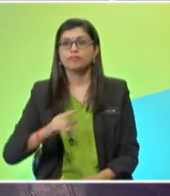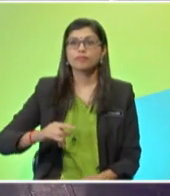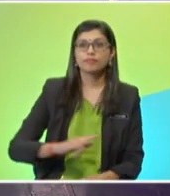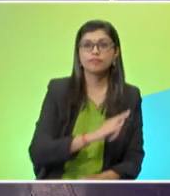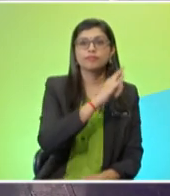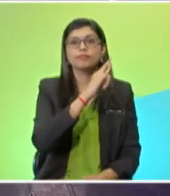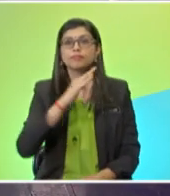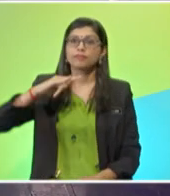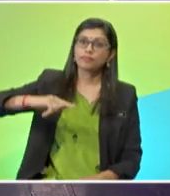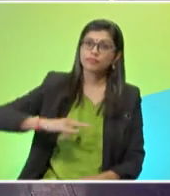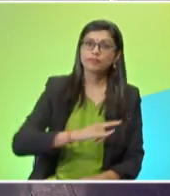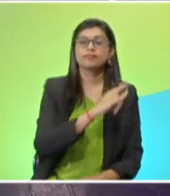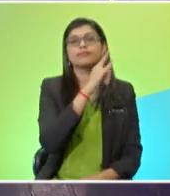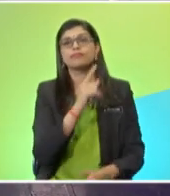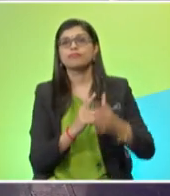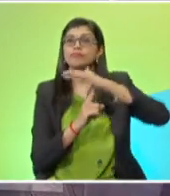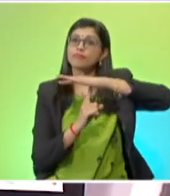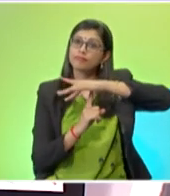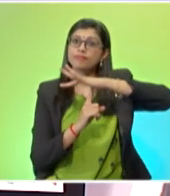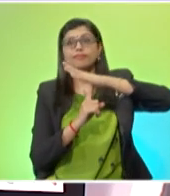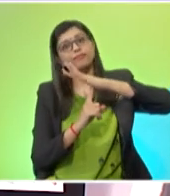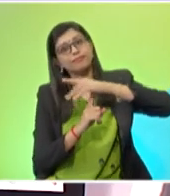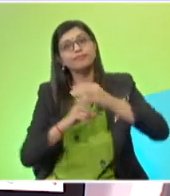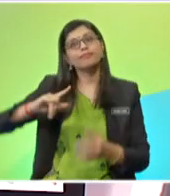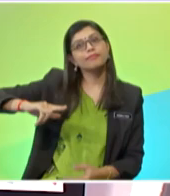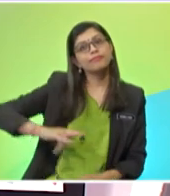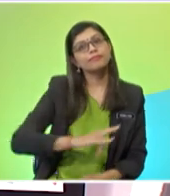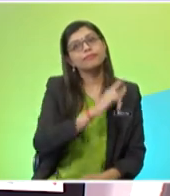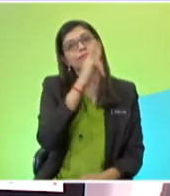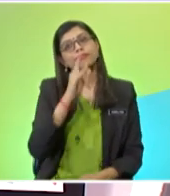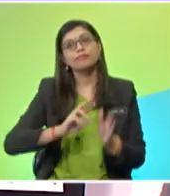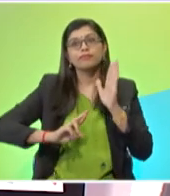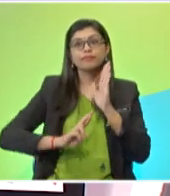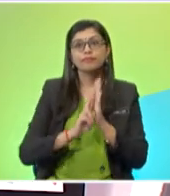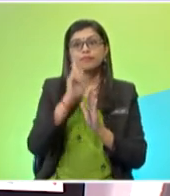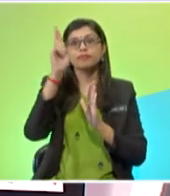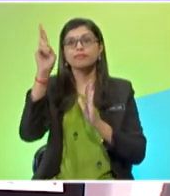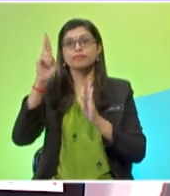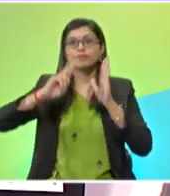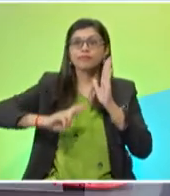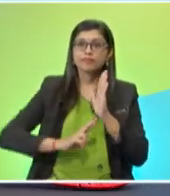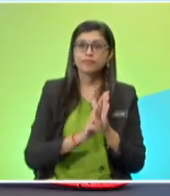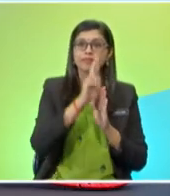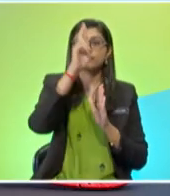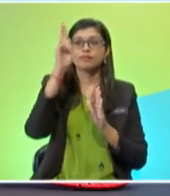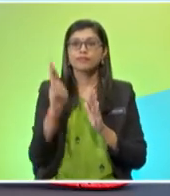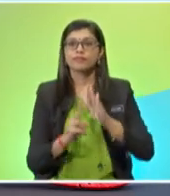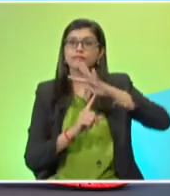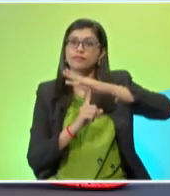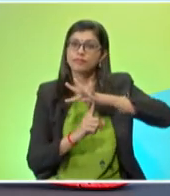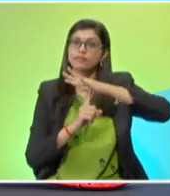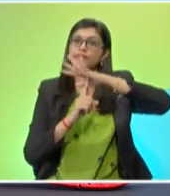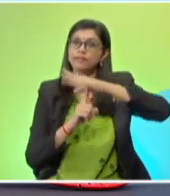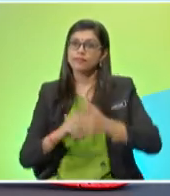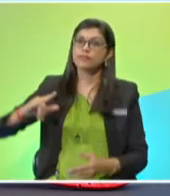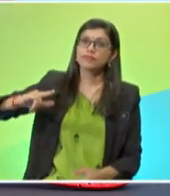an aeroplane, an aeroplane, helicopter, helicopter, an aeroplane, a rocket,